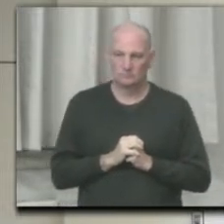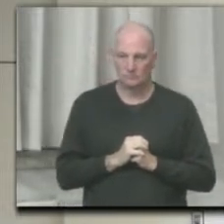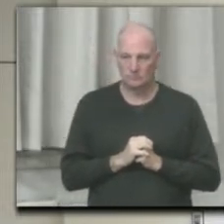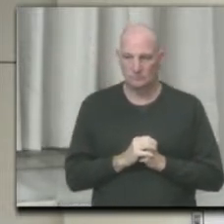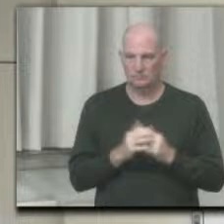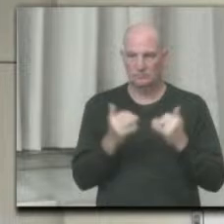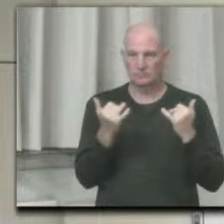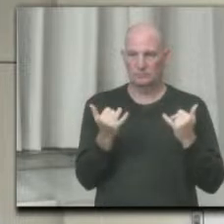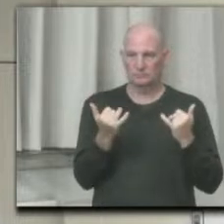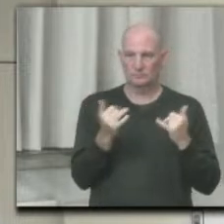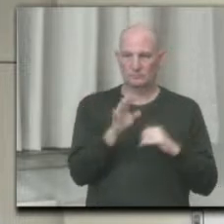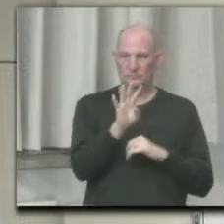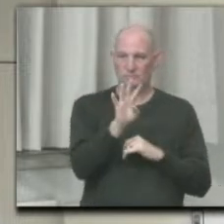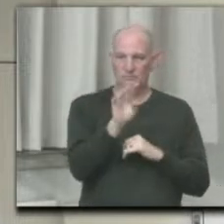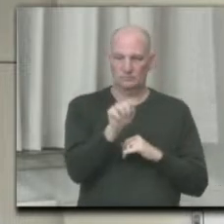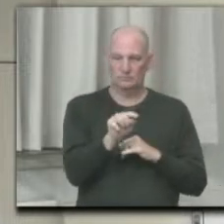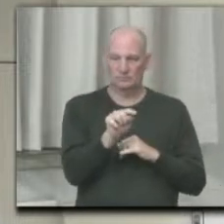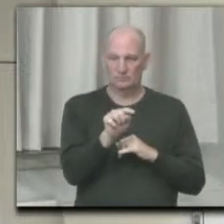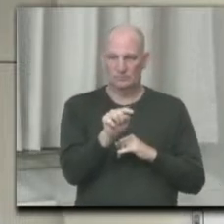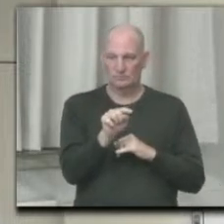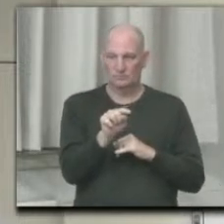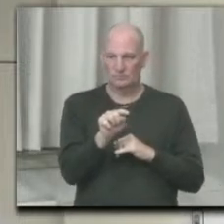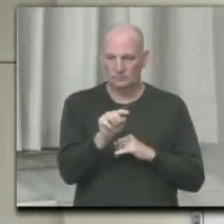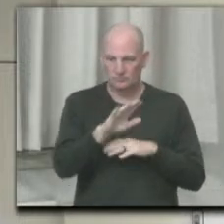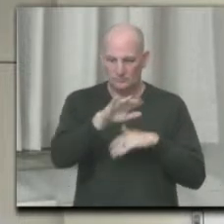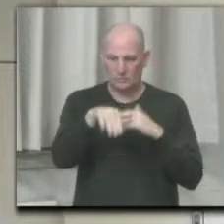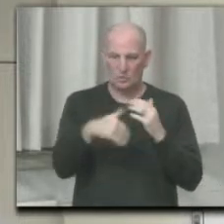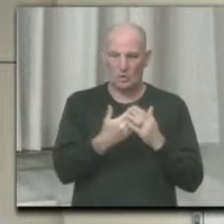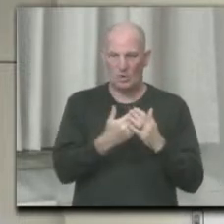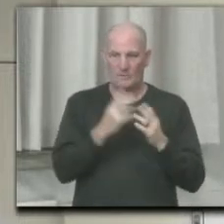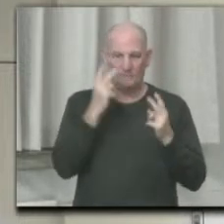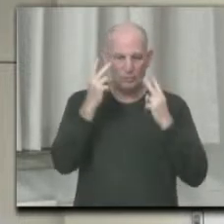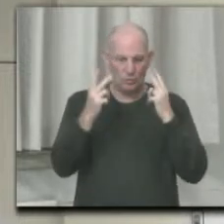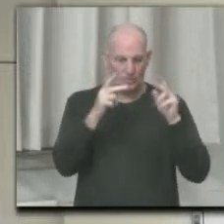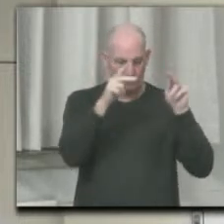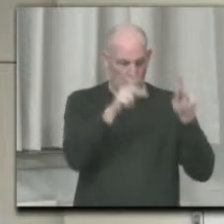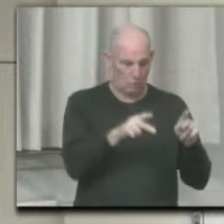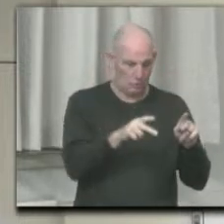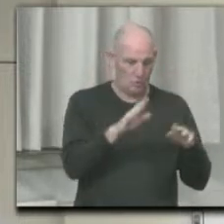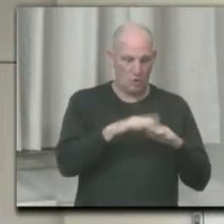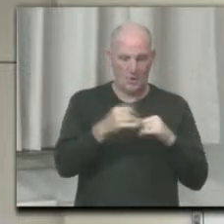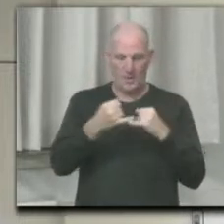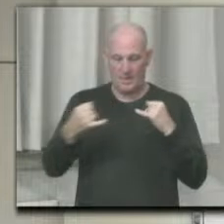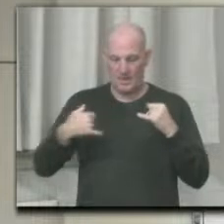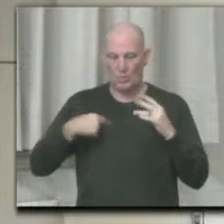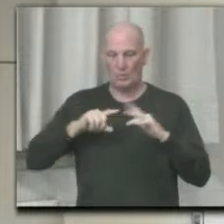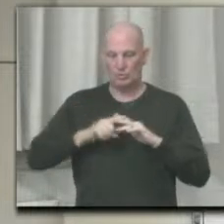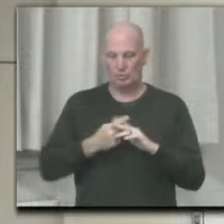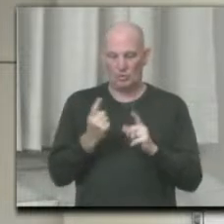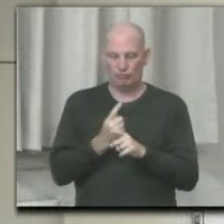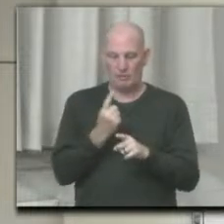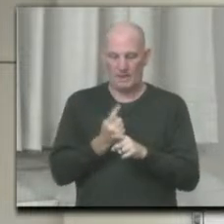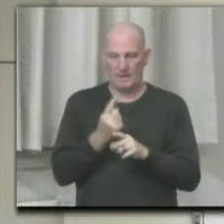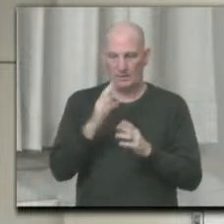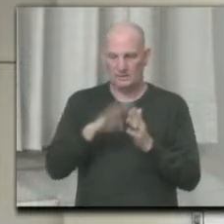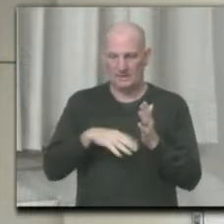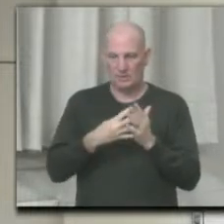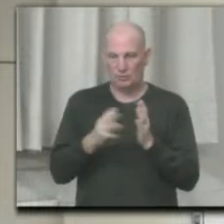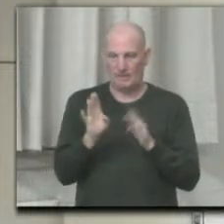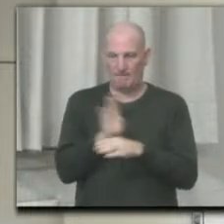Now we're moving to 4.0 adjournment. To all of our viewers in person and online, we will begin our regularly scheduled business